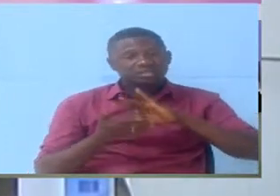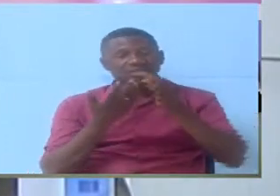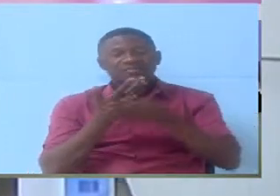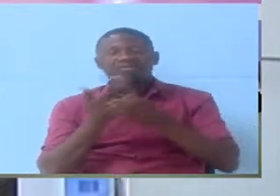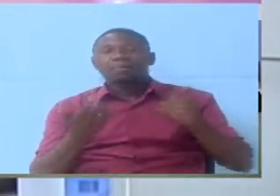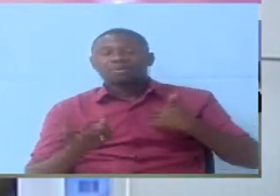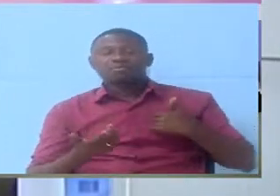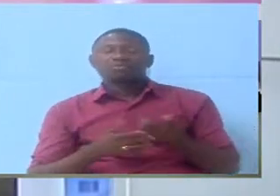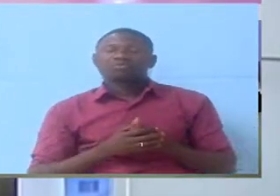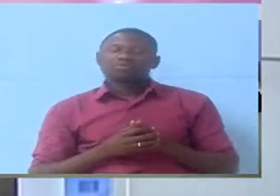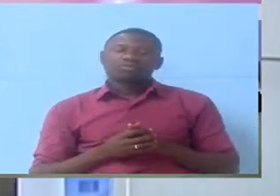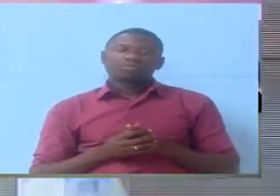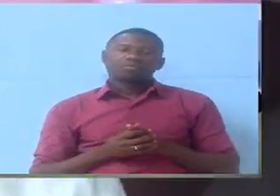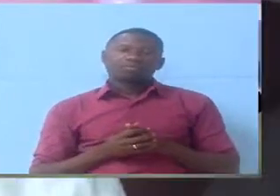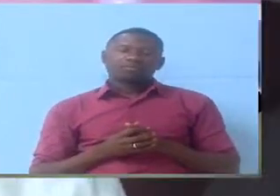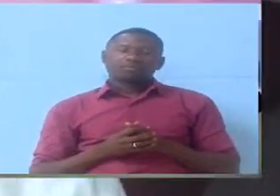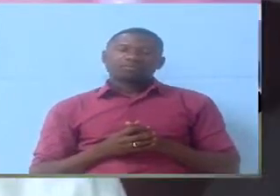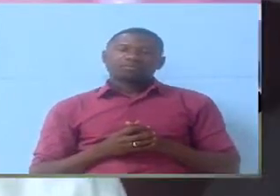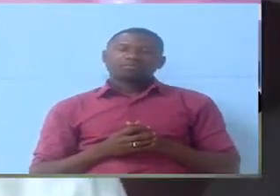And